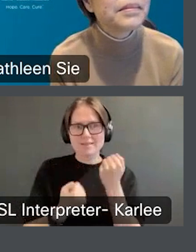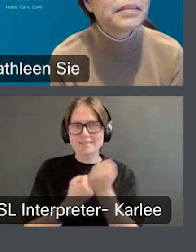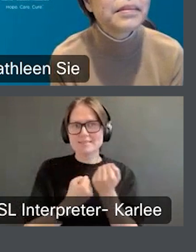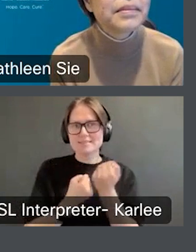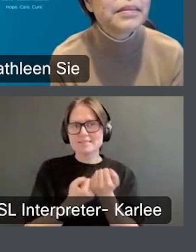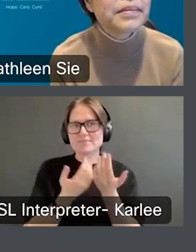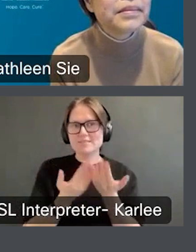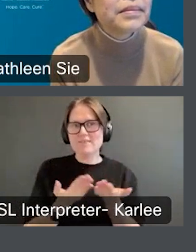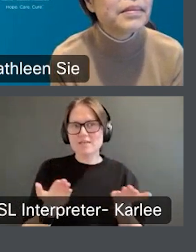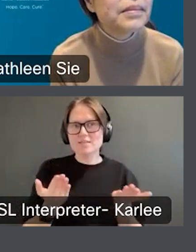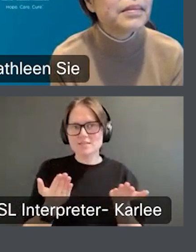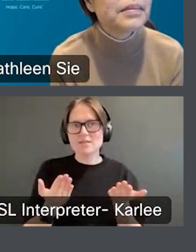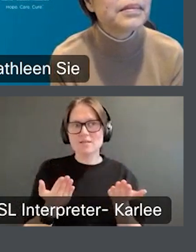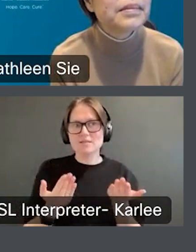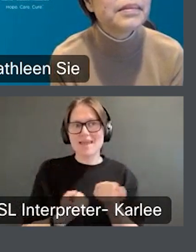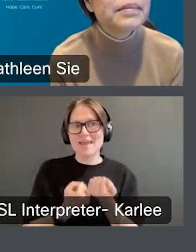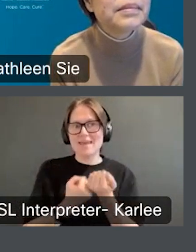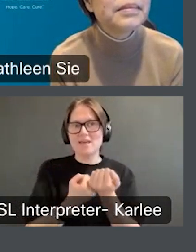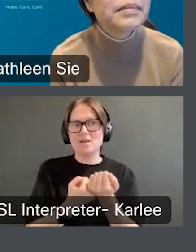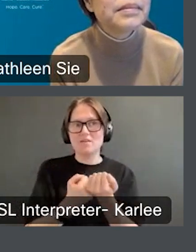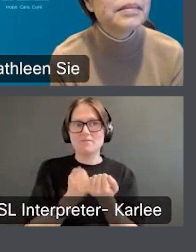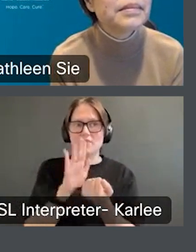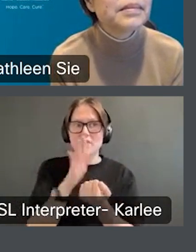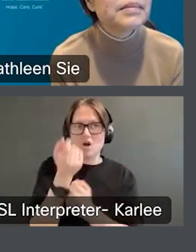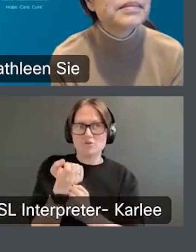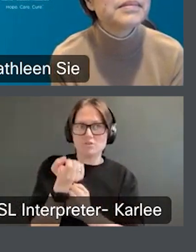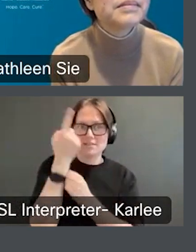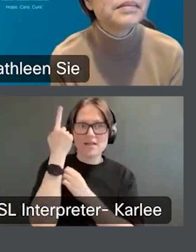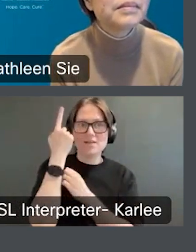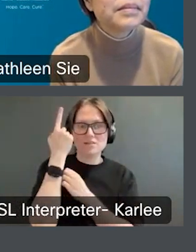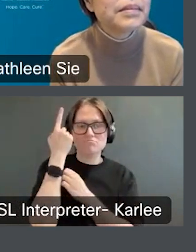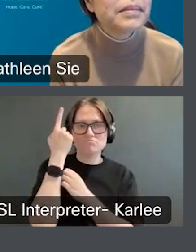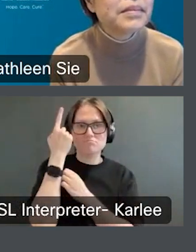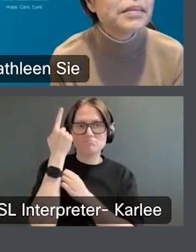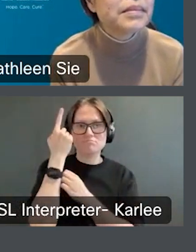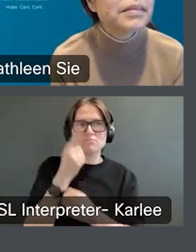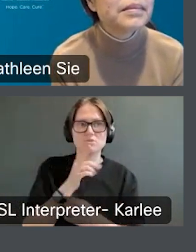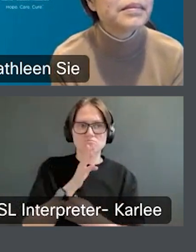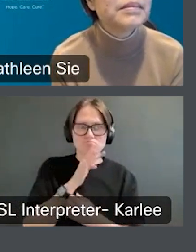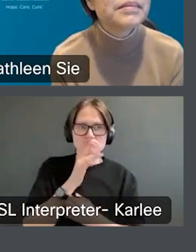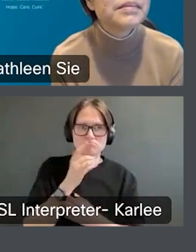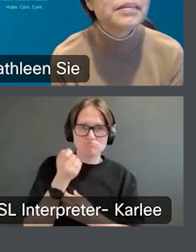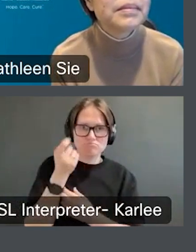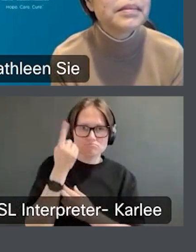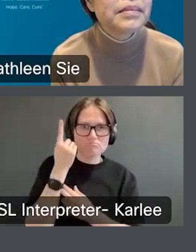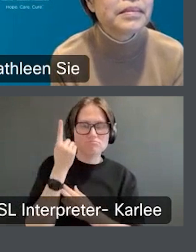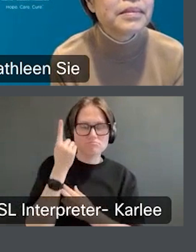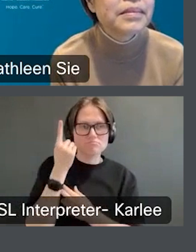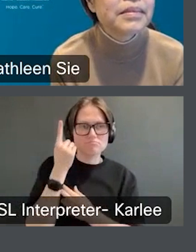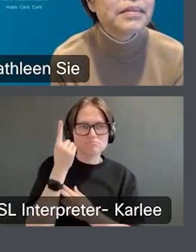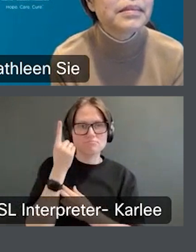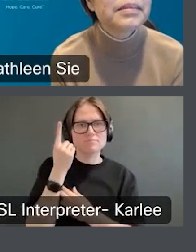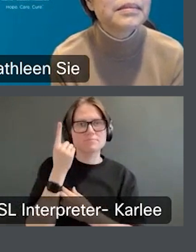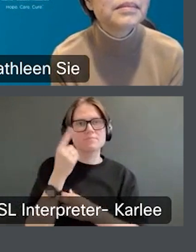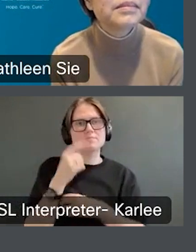in understanding of speech, aid in speech perception.